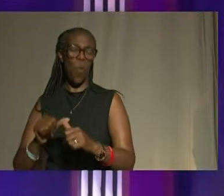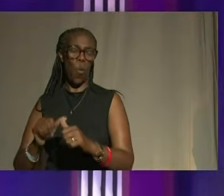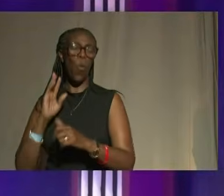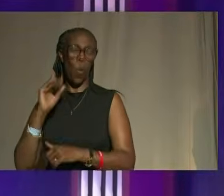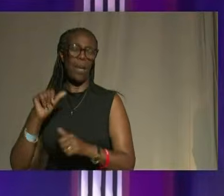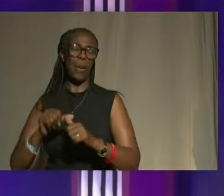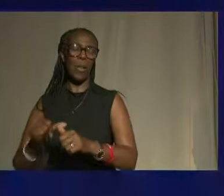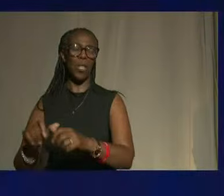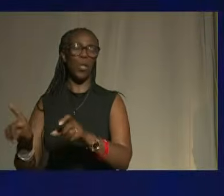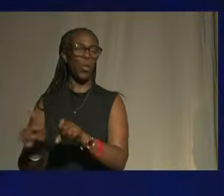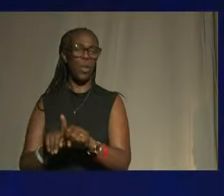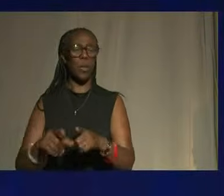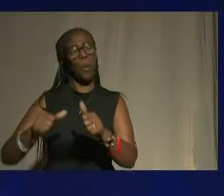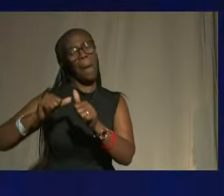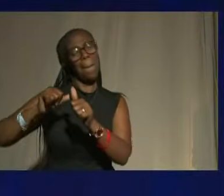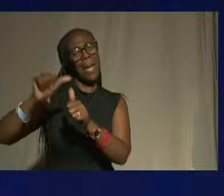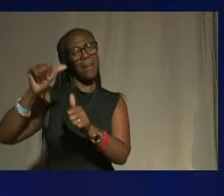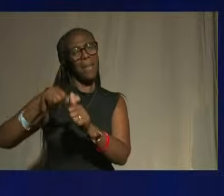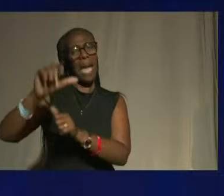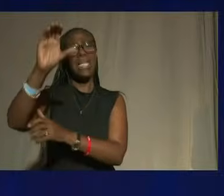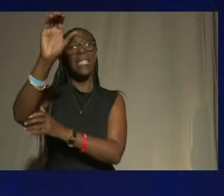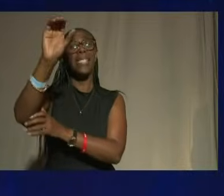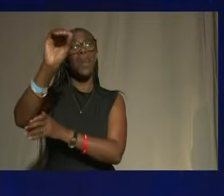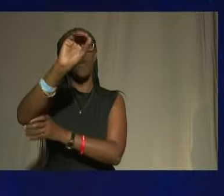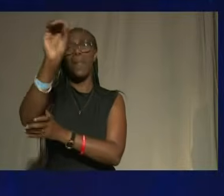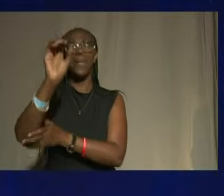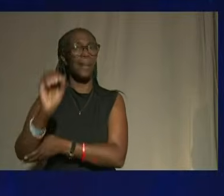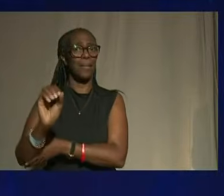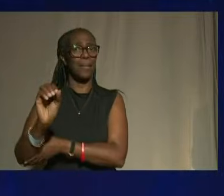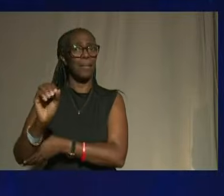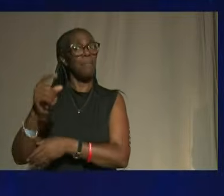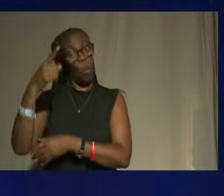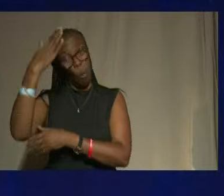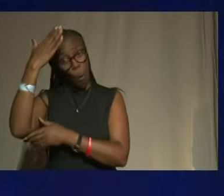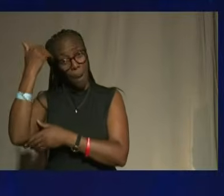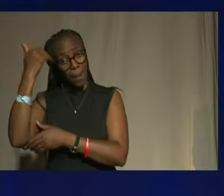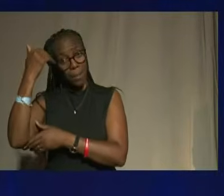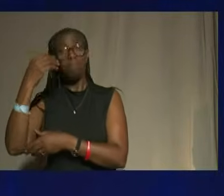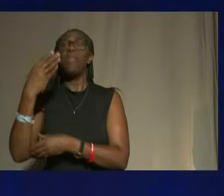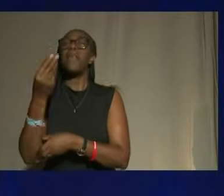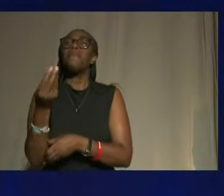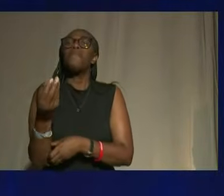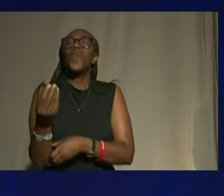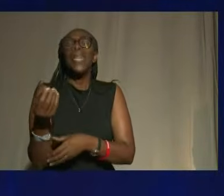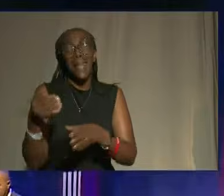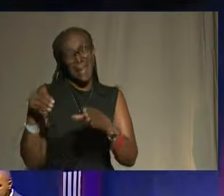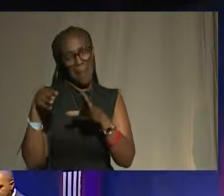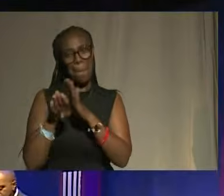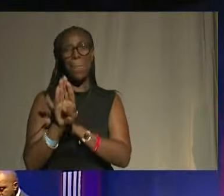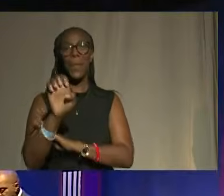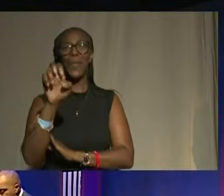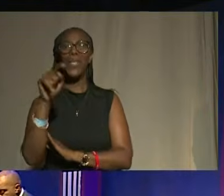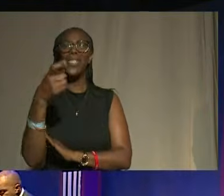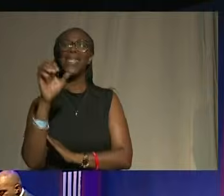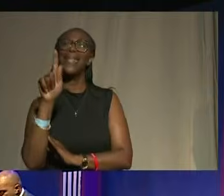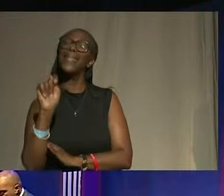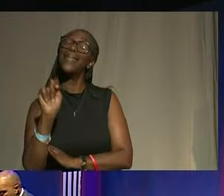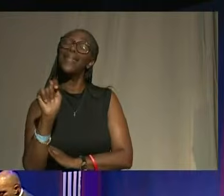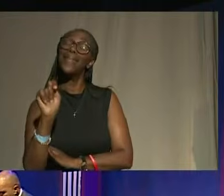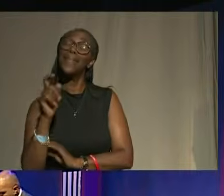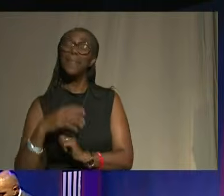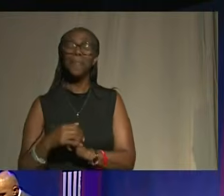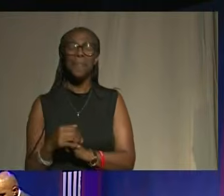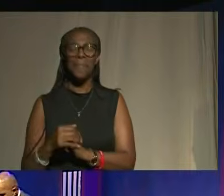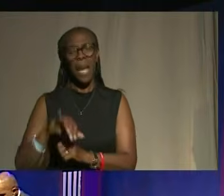than 0% because there is money in the budget to provide better for public servants. Team JLP, your